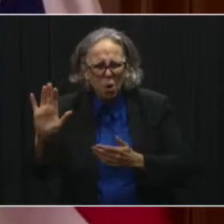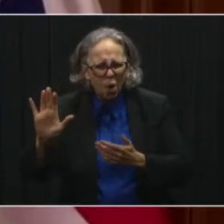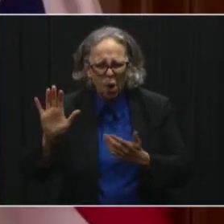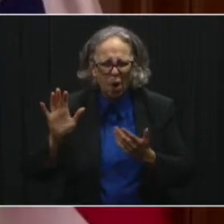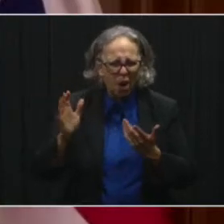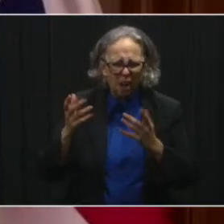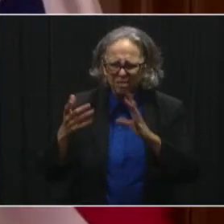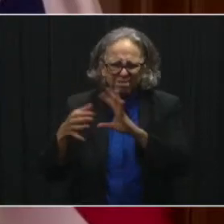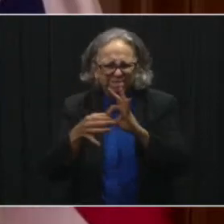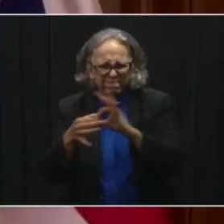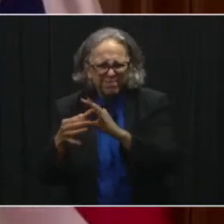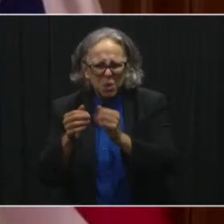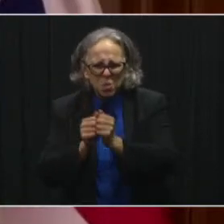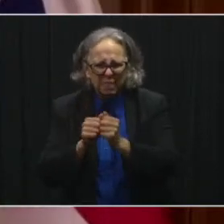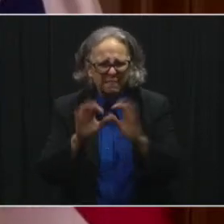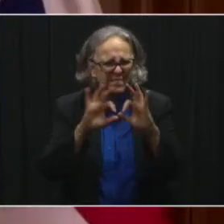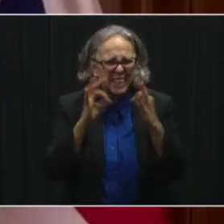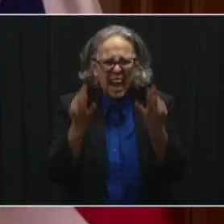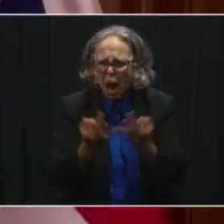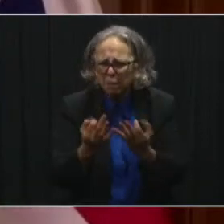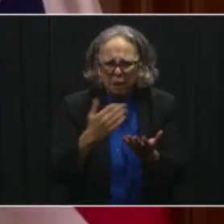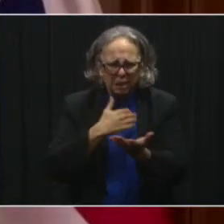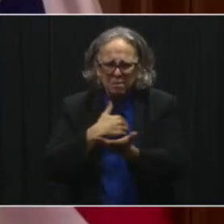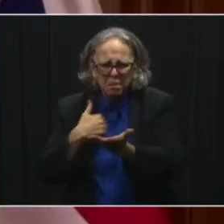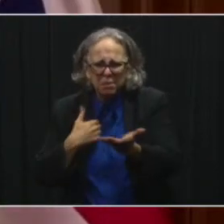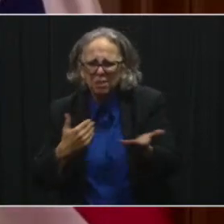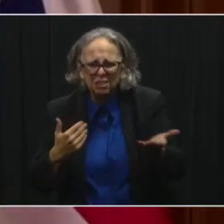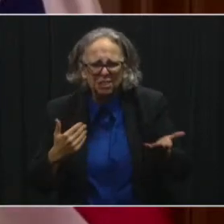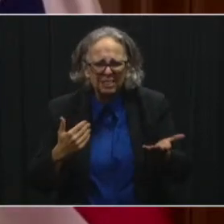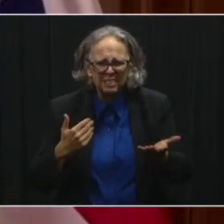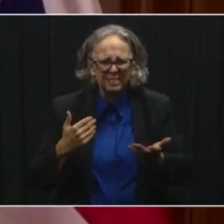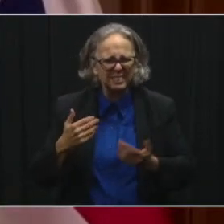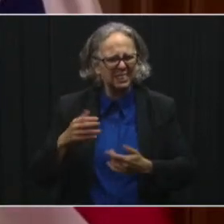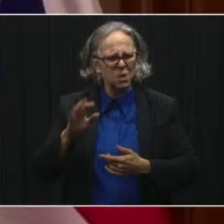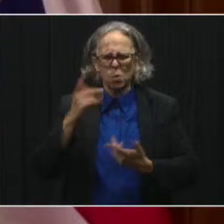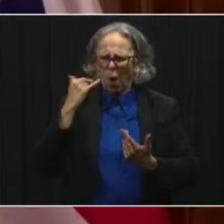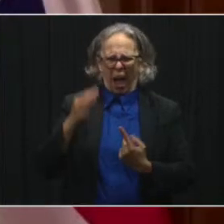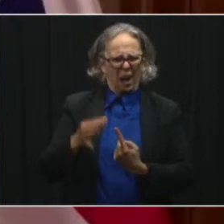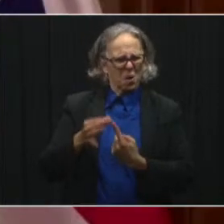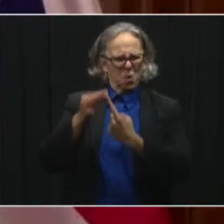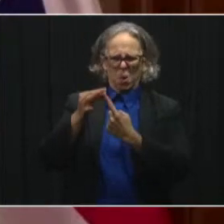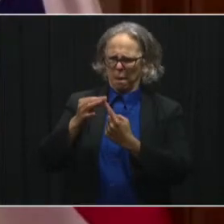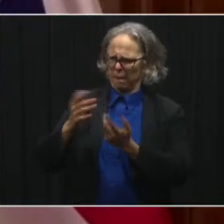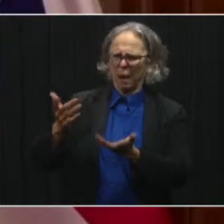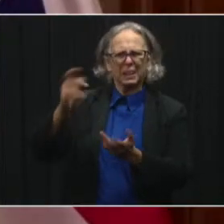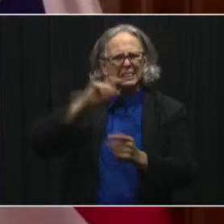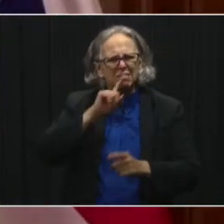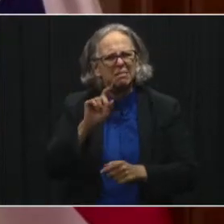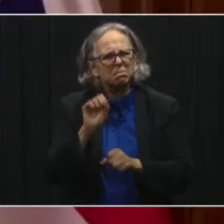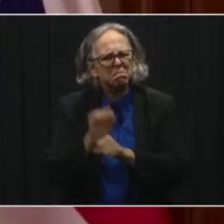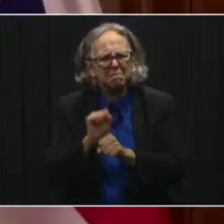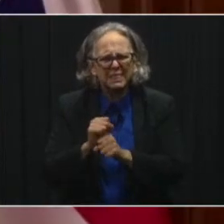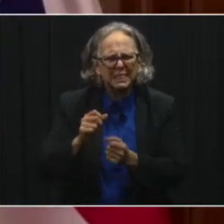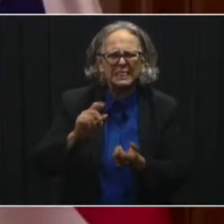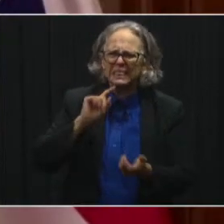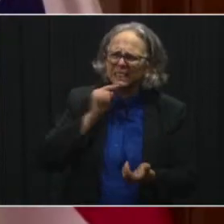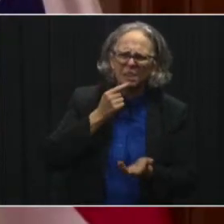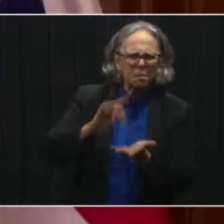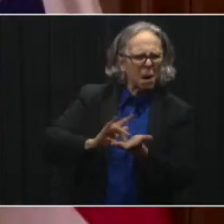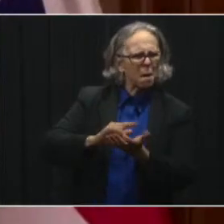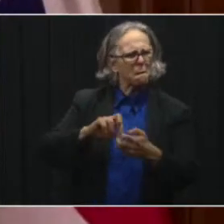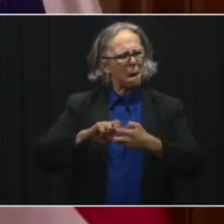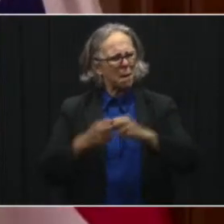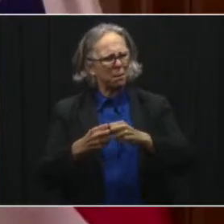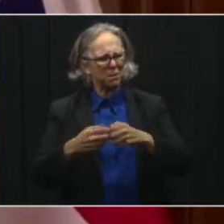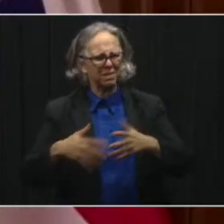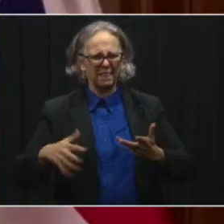family members? Because this, again, is a kind of a unique medical problem when family, I guess, still many times is not at the